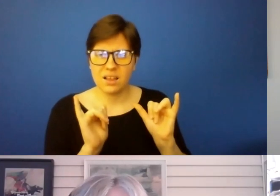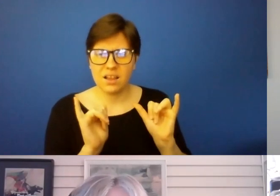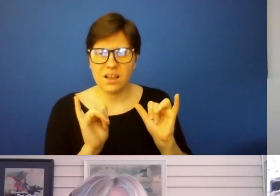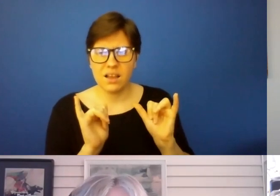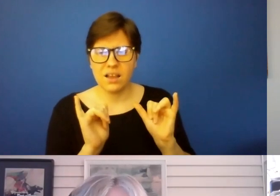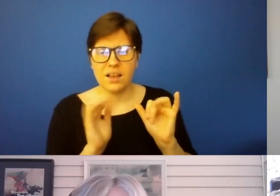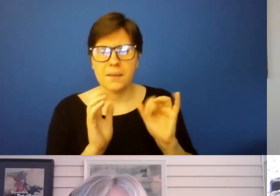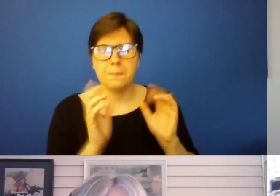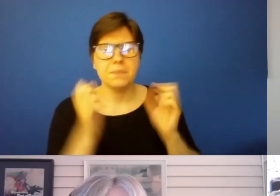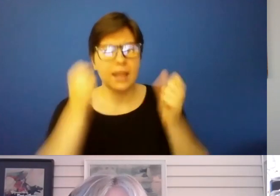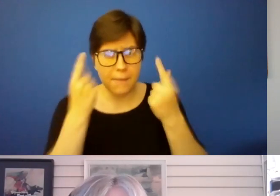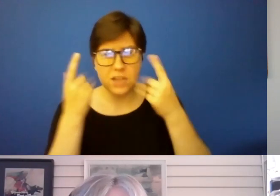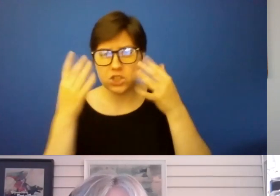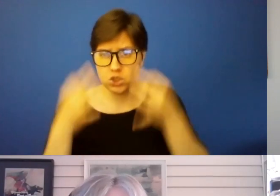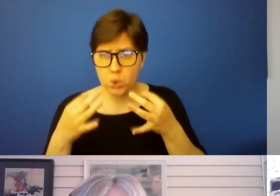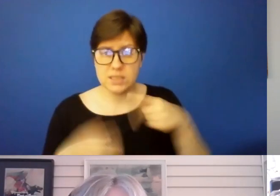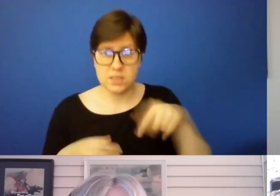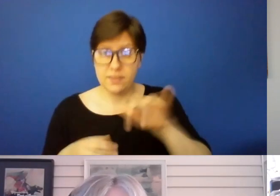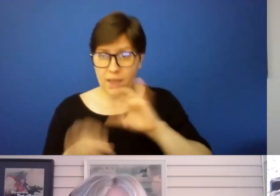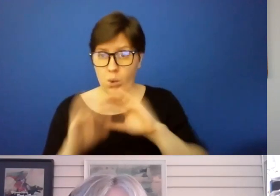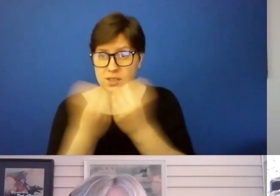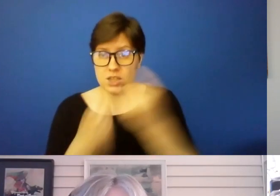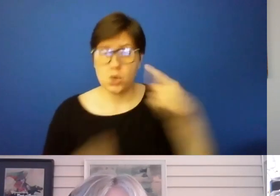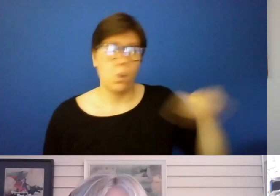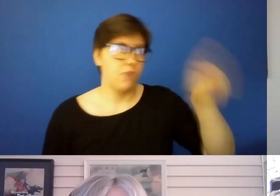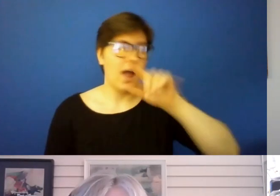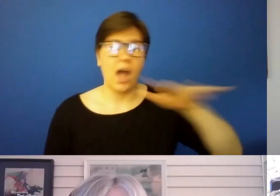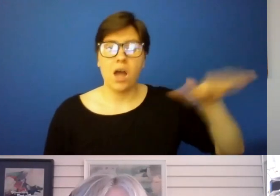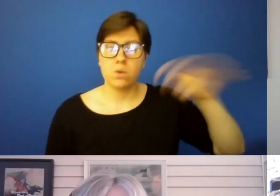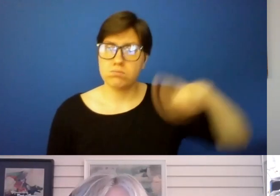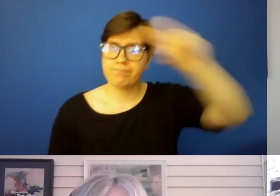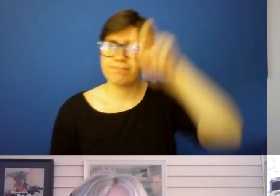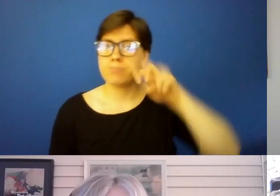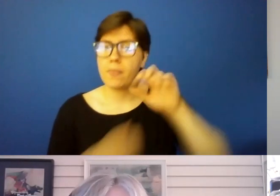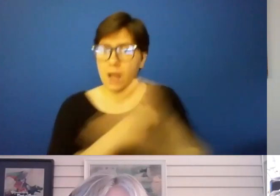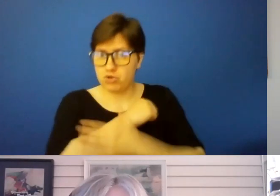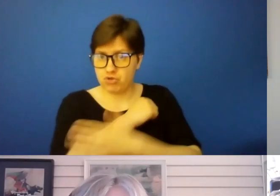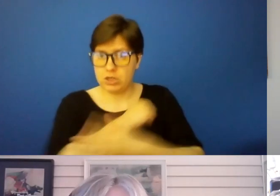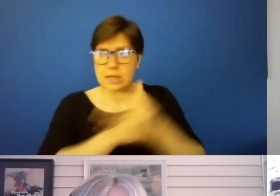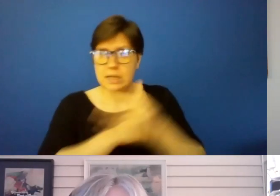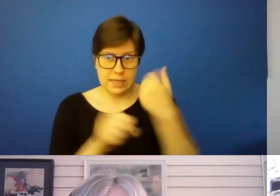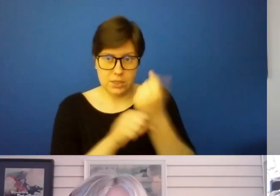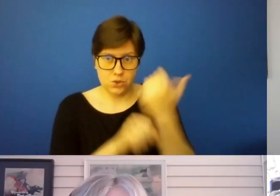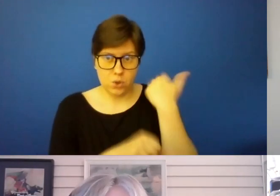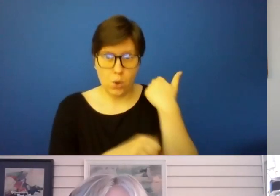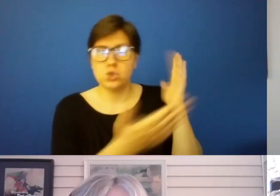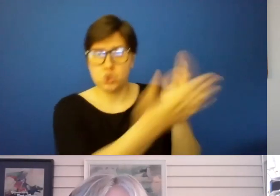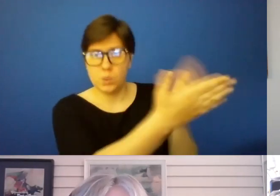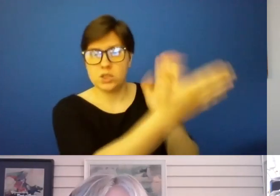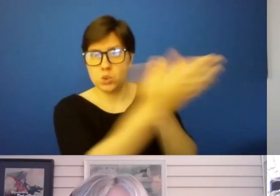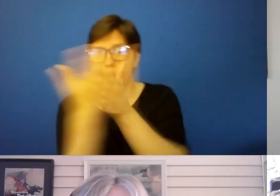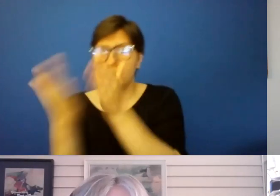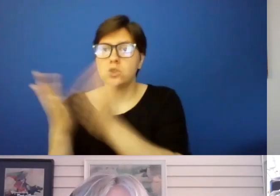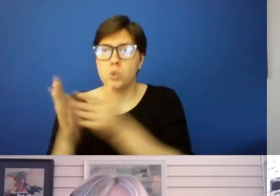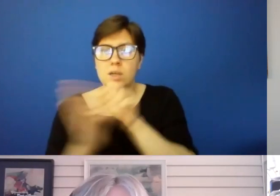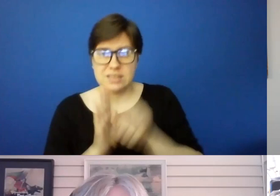Compassion and Choices went around the country, 10 years or so ago, suing the states and